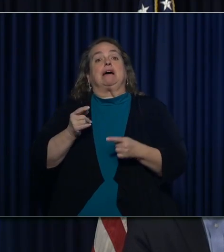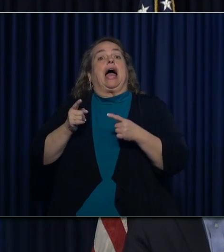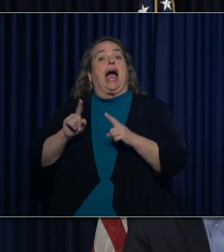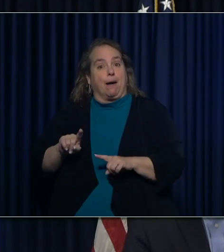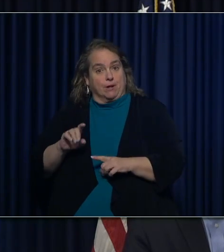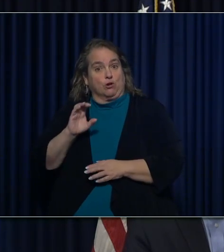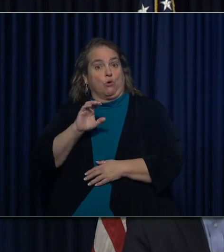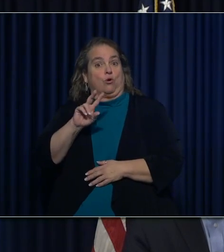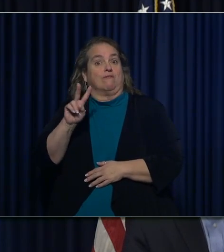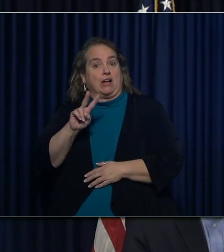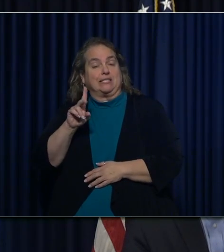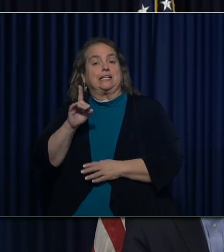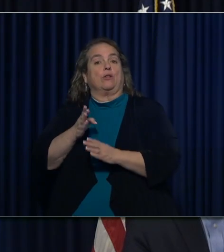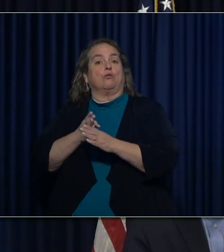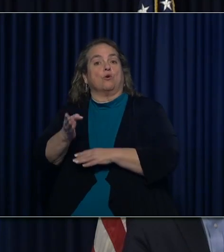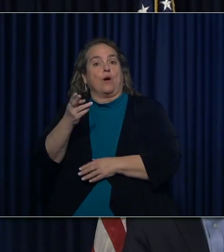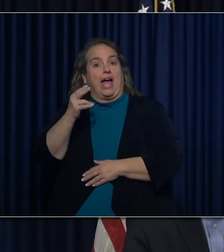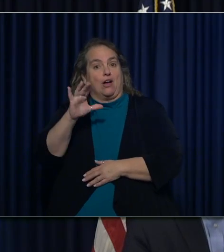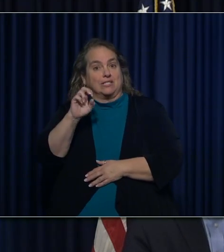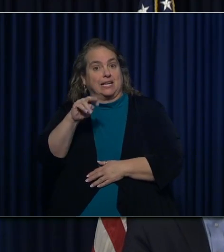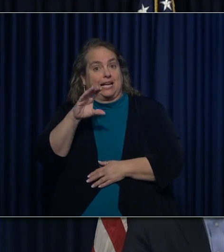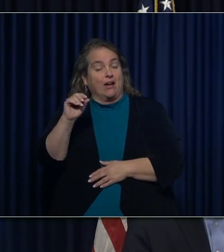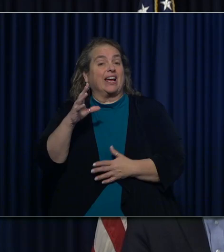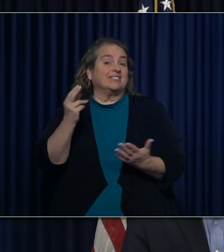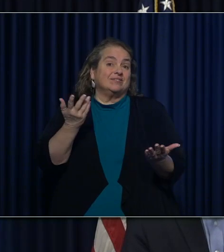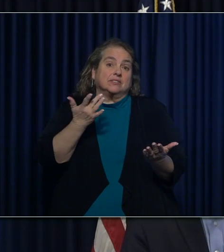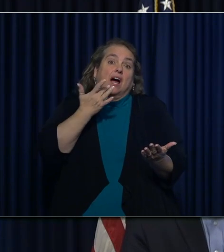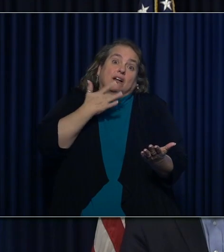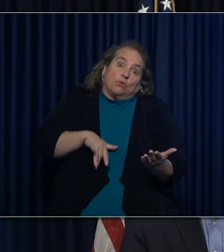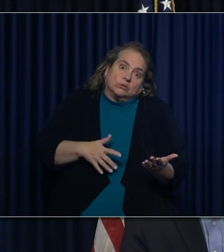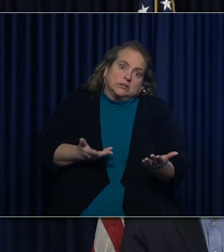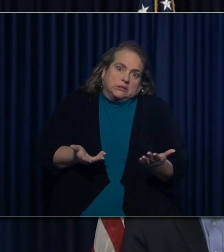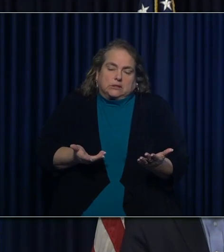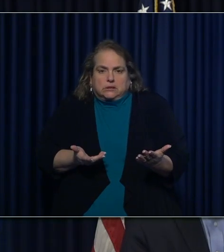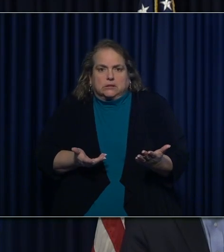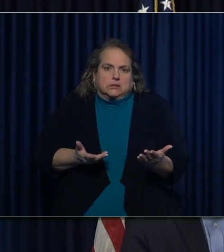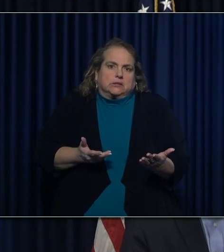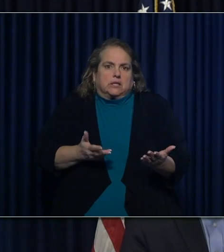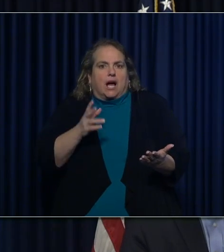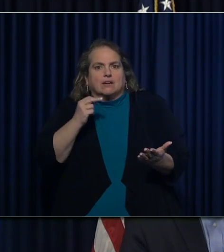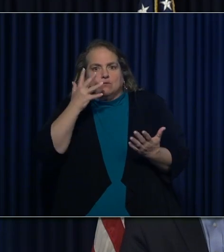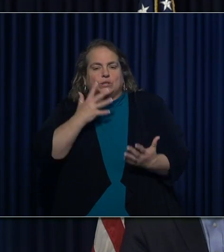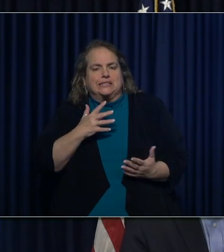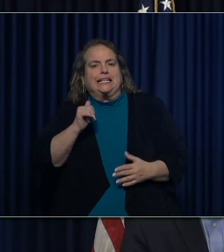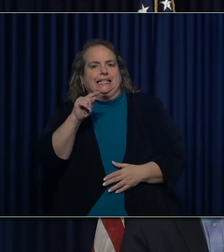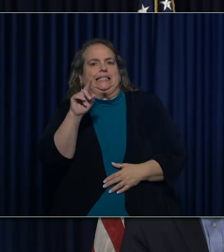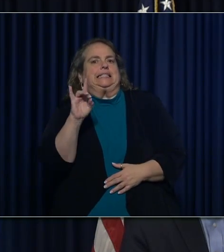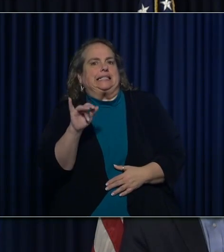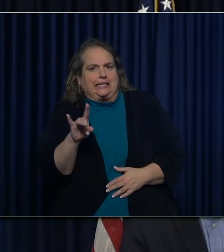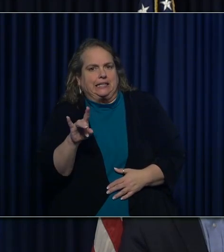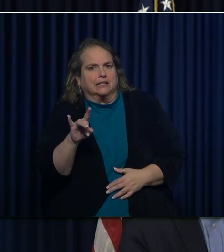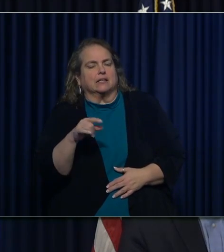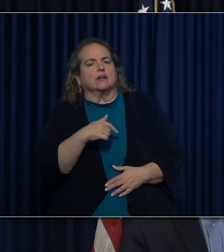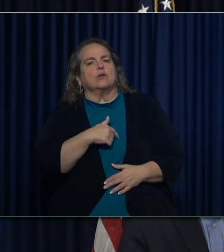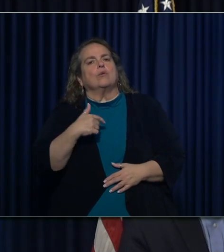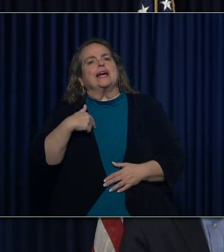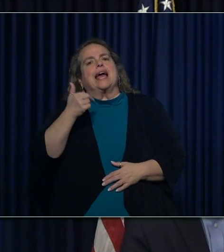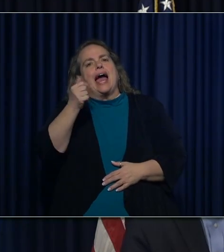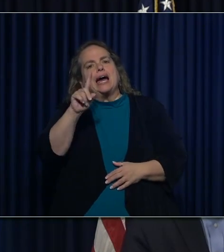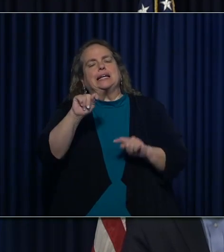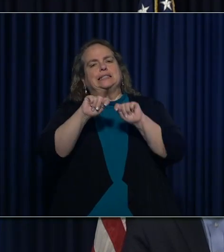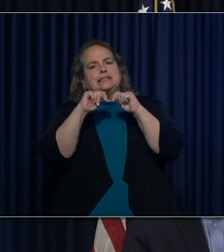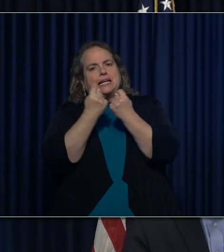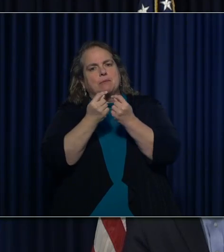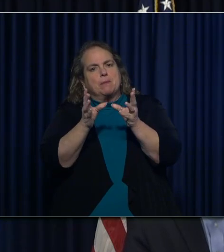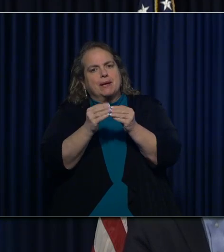coronavirus did come to Harrison County, and unfortunately it has. We have a had a team meeting this morning. I got everybody